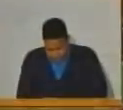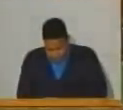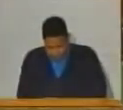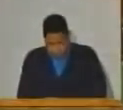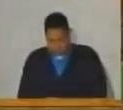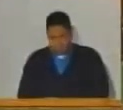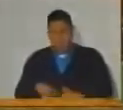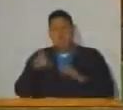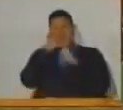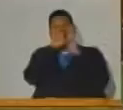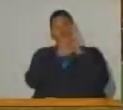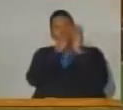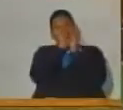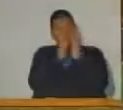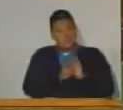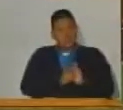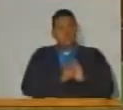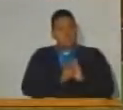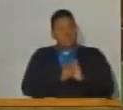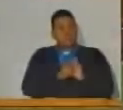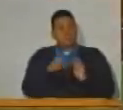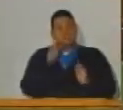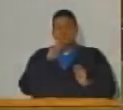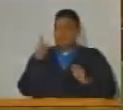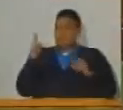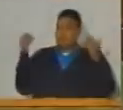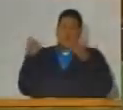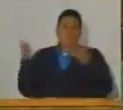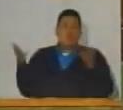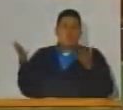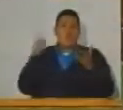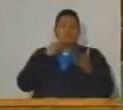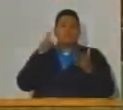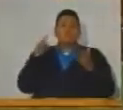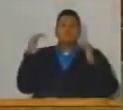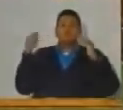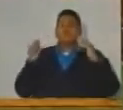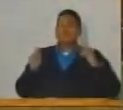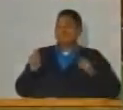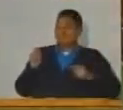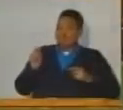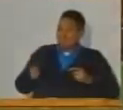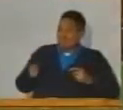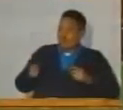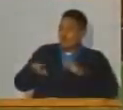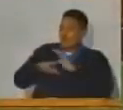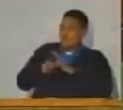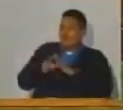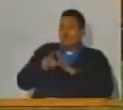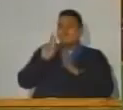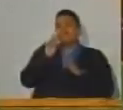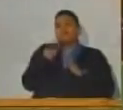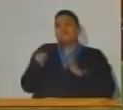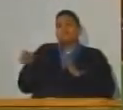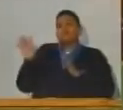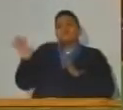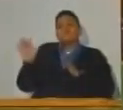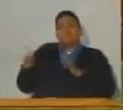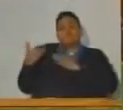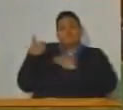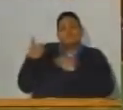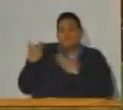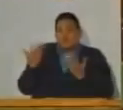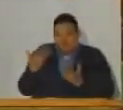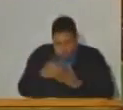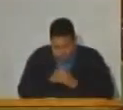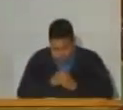A constitution amendment bill to address the judicial review of the Director of Public Prosecutions.